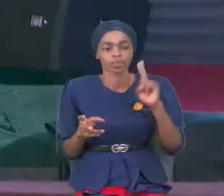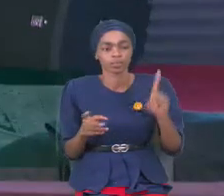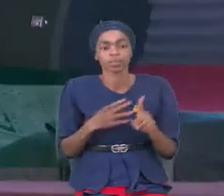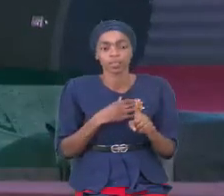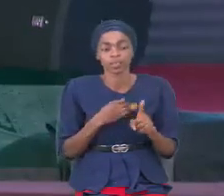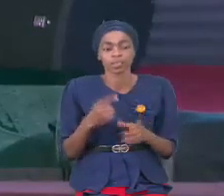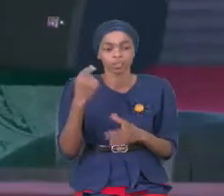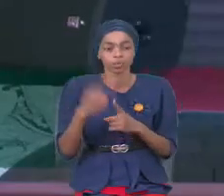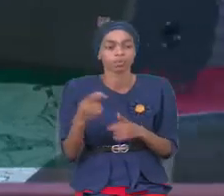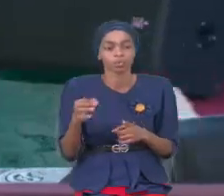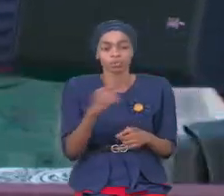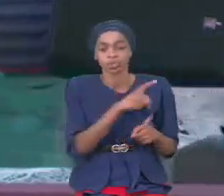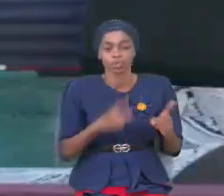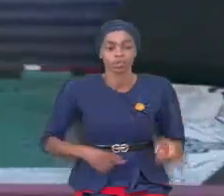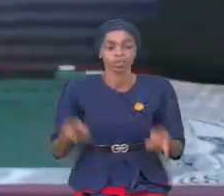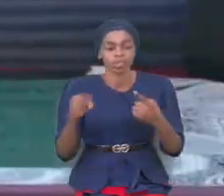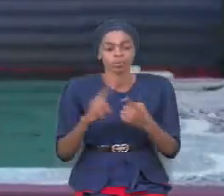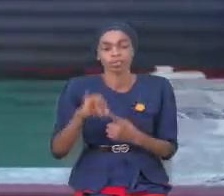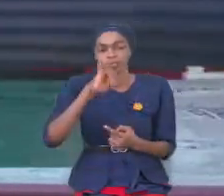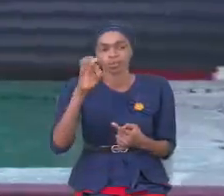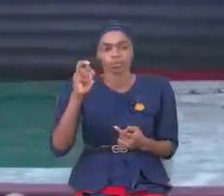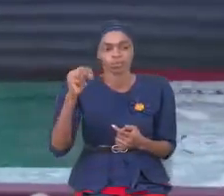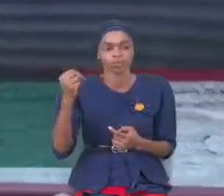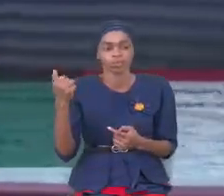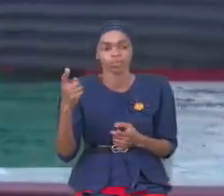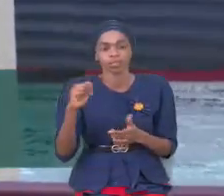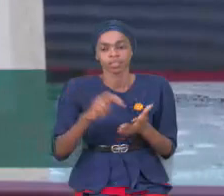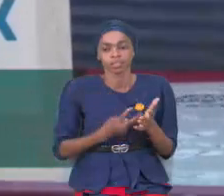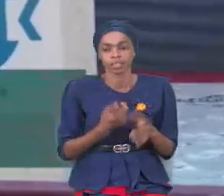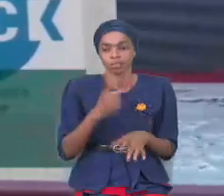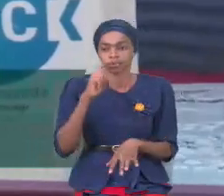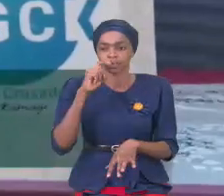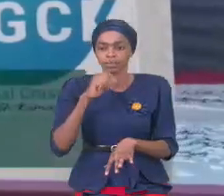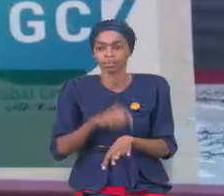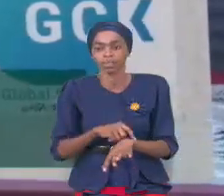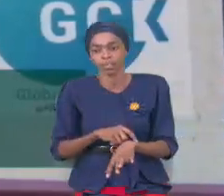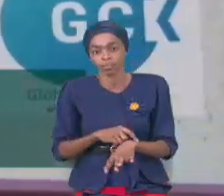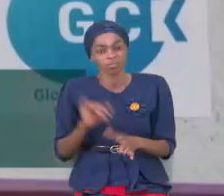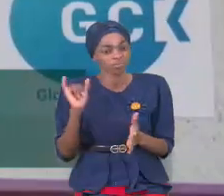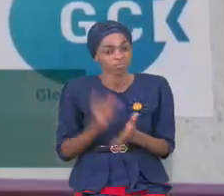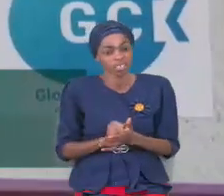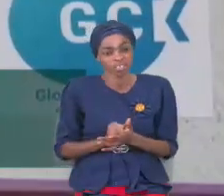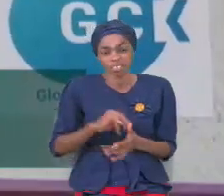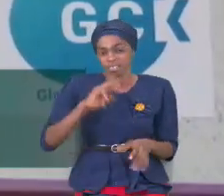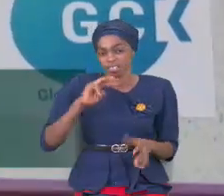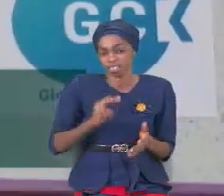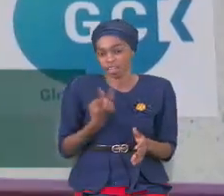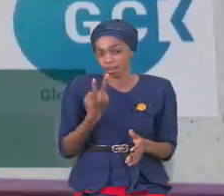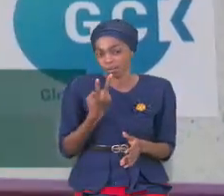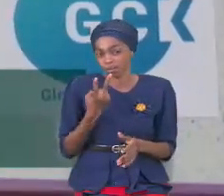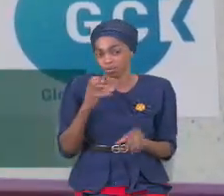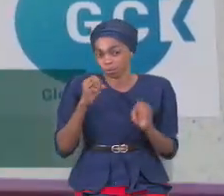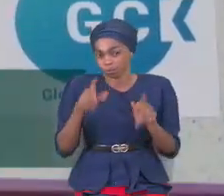second time. You know, that second chance always comes. And when the second chance comes, the Lord does not want